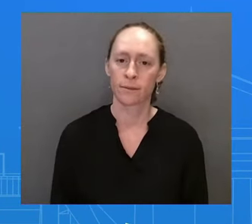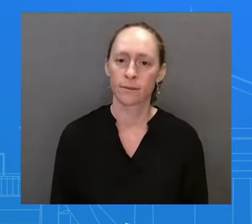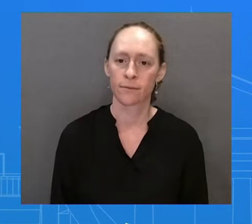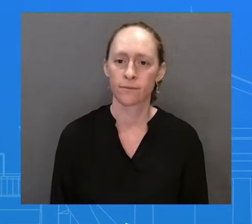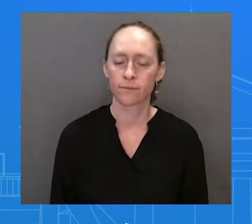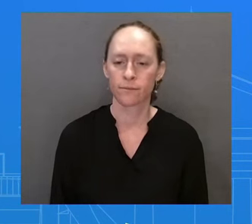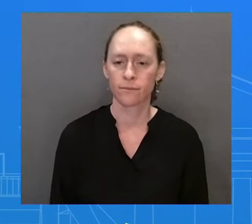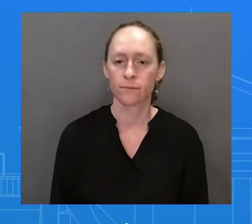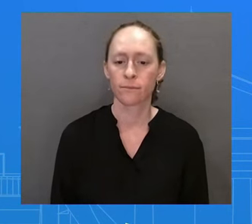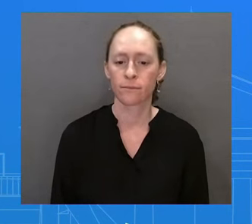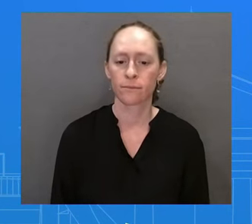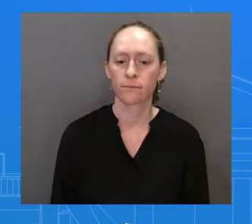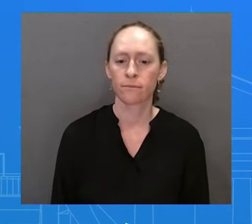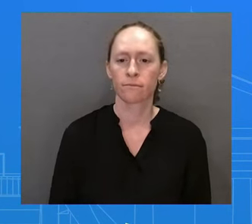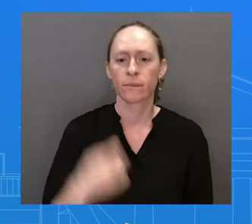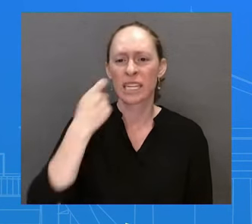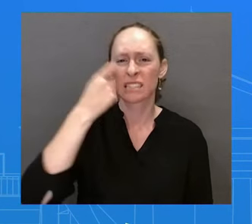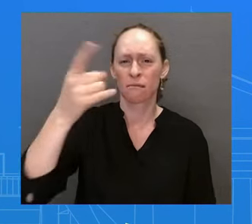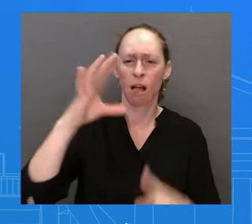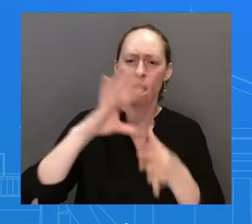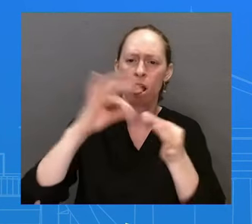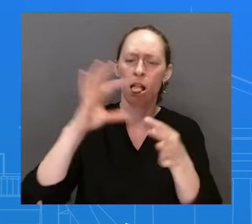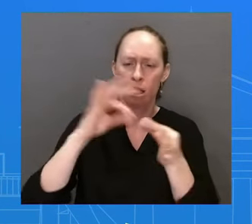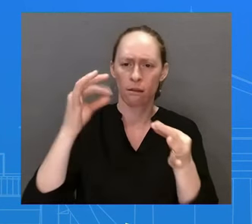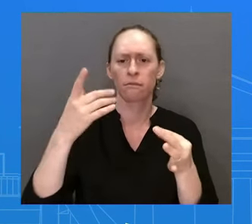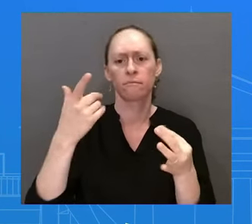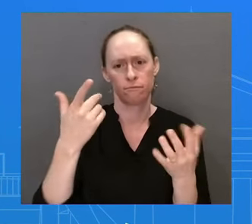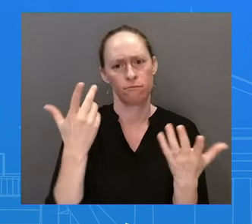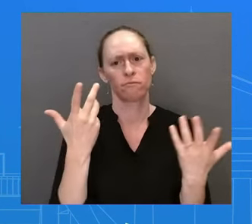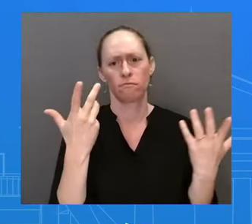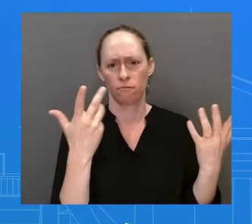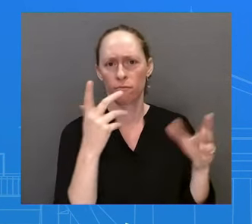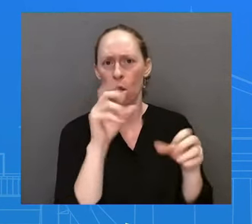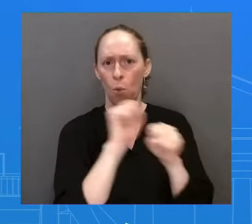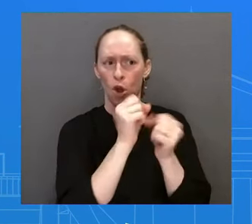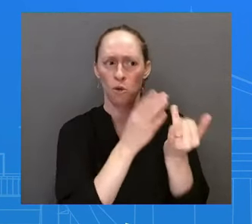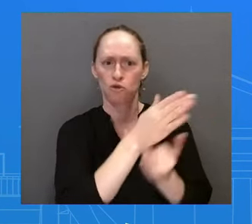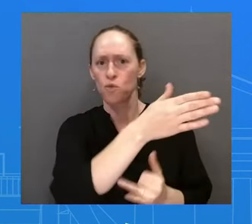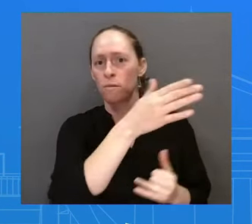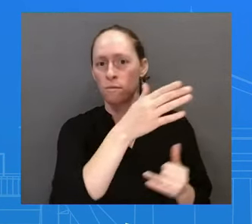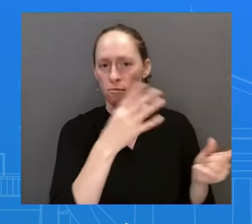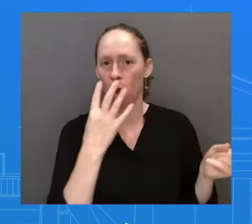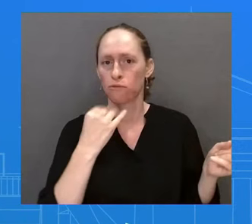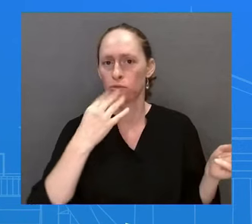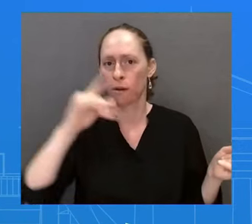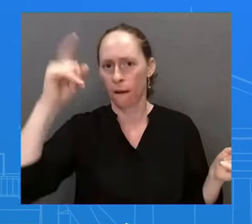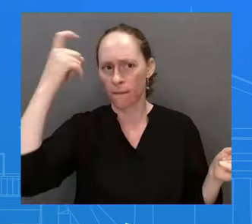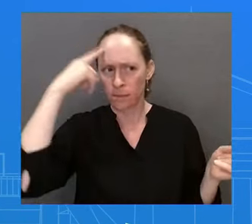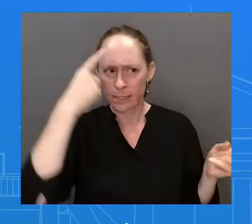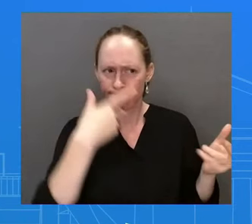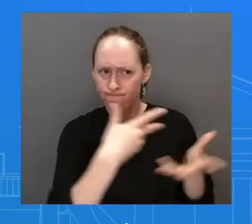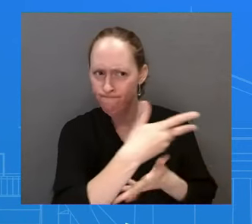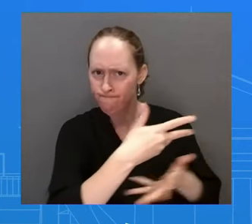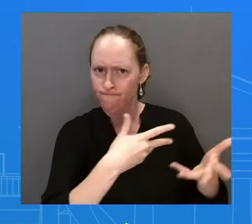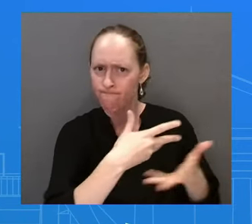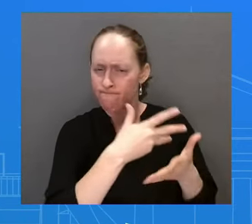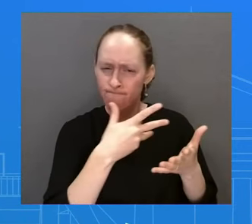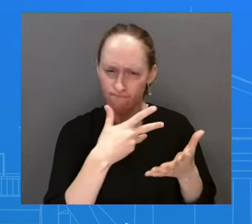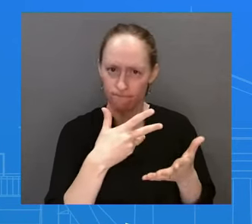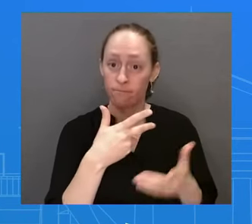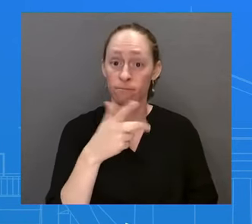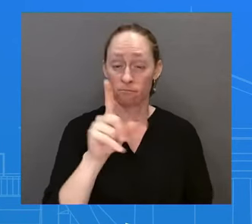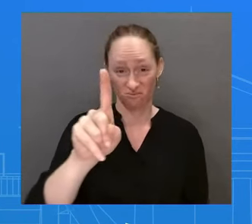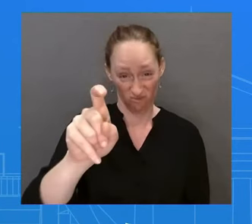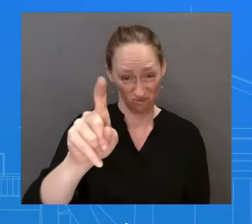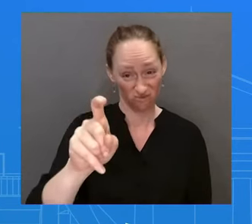Can you confirm reporting that the Israelis have spoken with the White House about intentions to announce later this month about